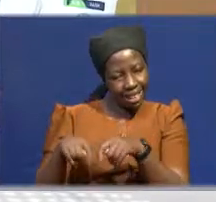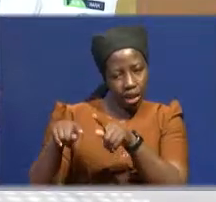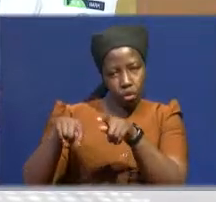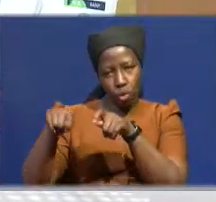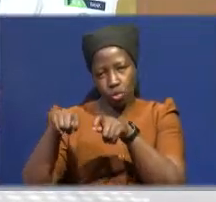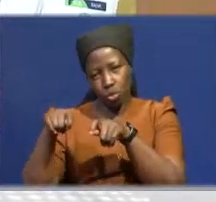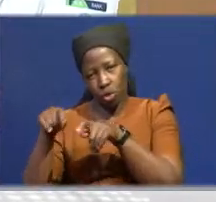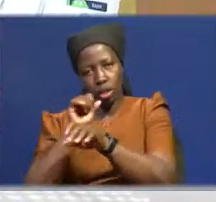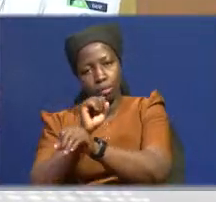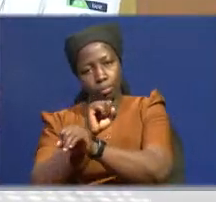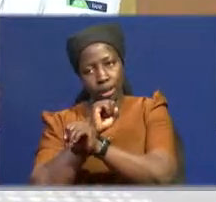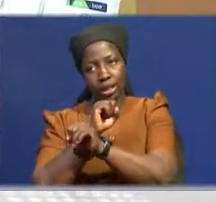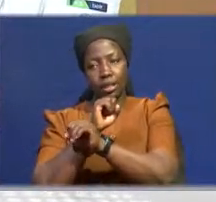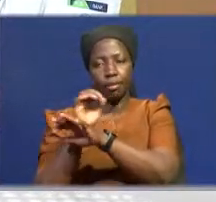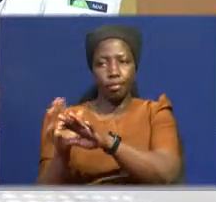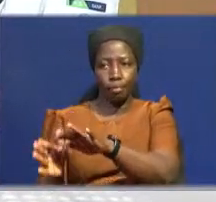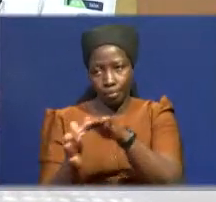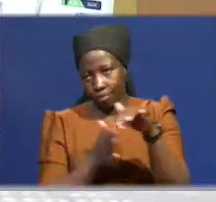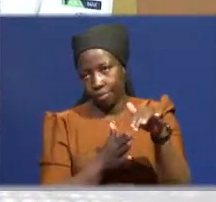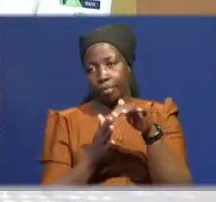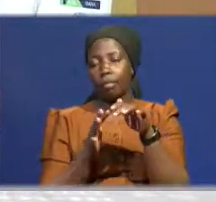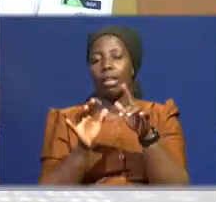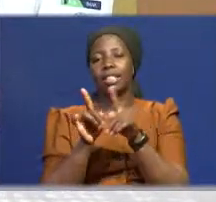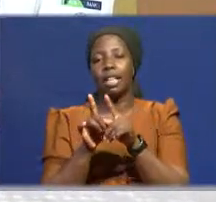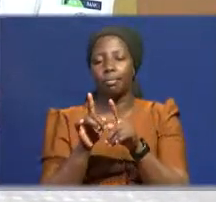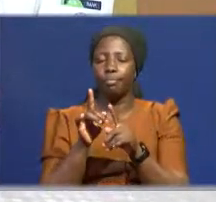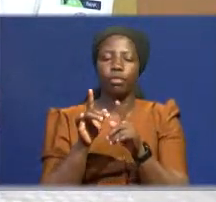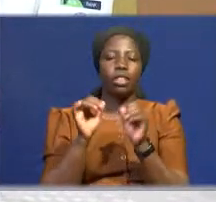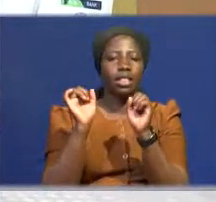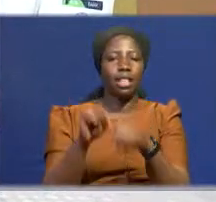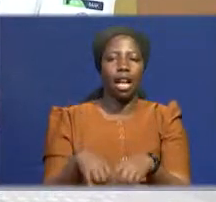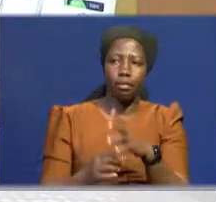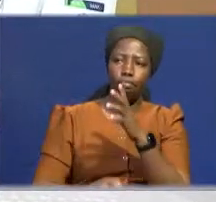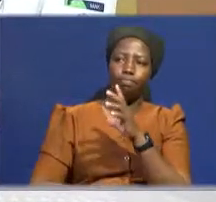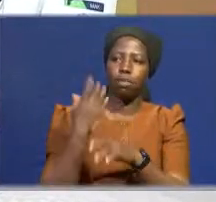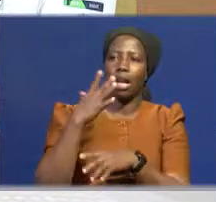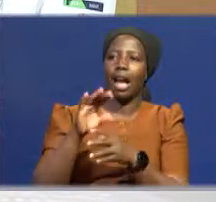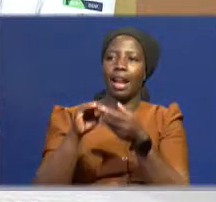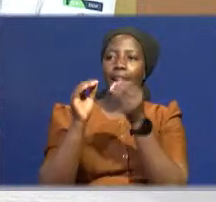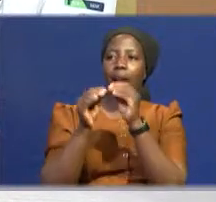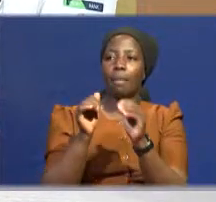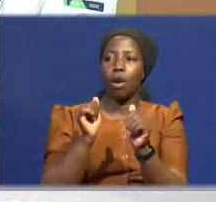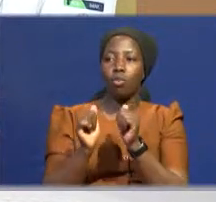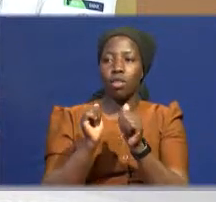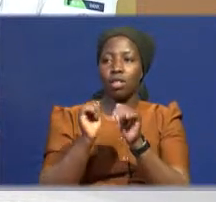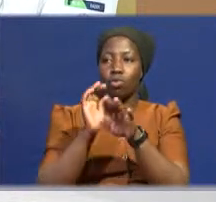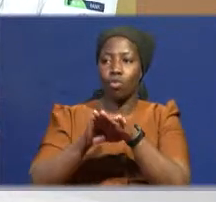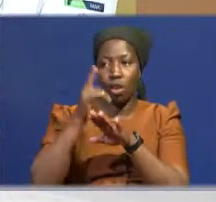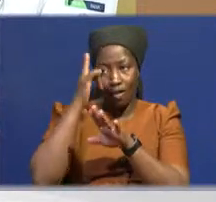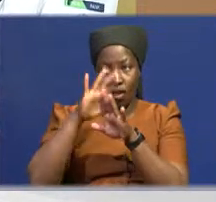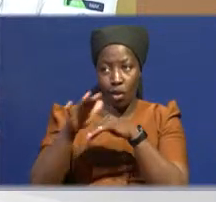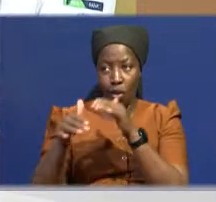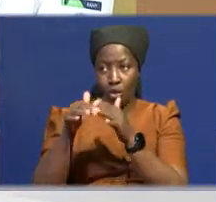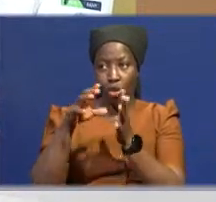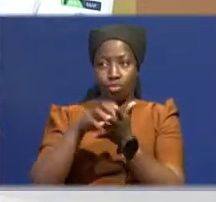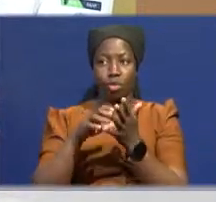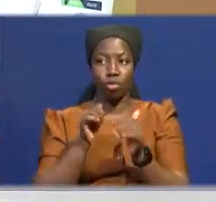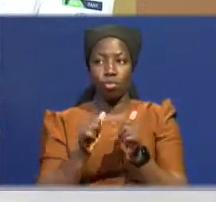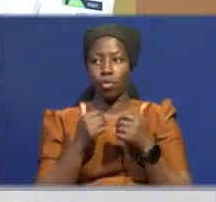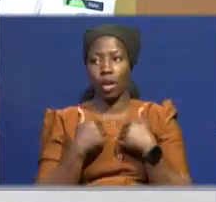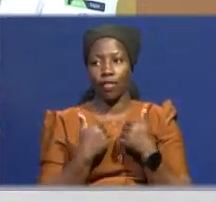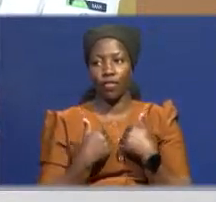it. From there, we can come up with a number which will be suitable for all the scenarios that we have put into